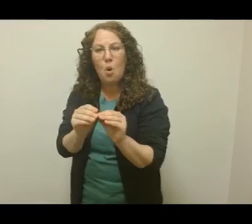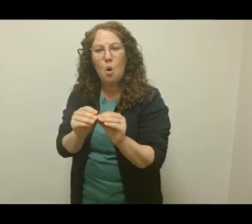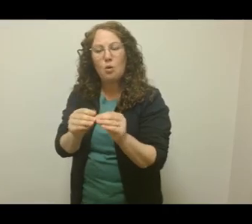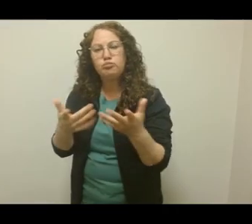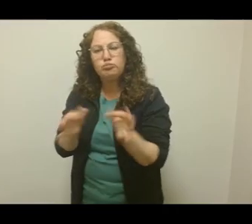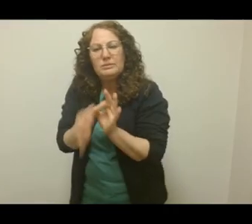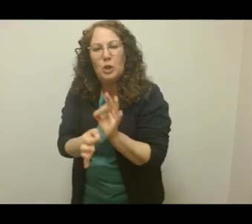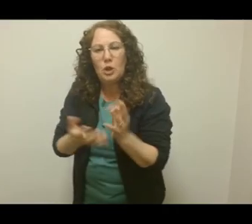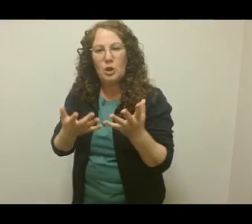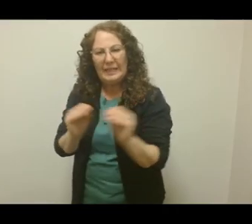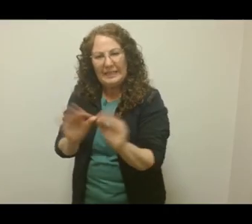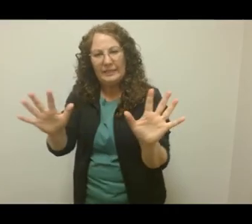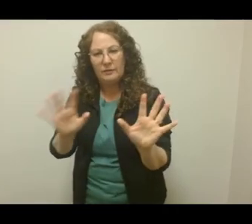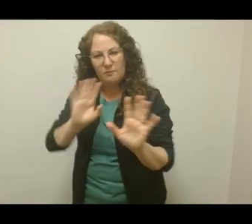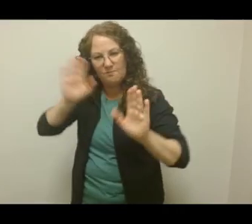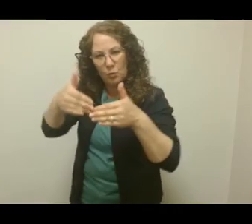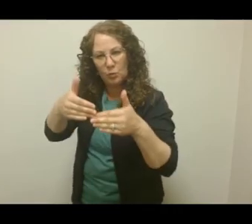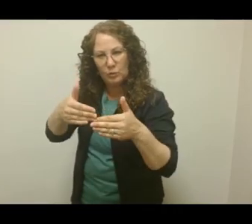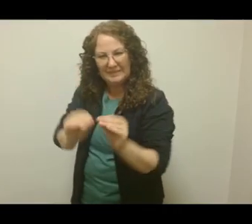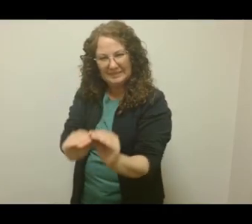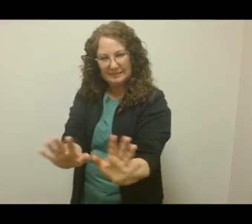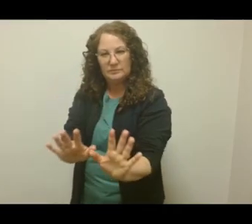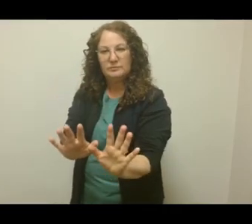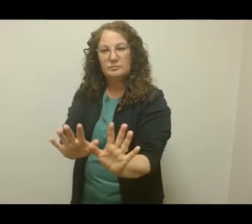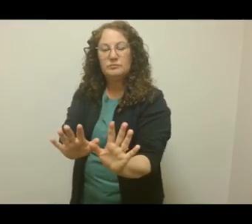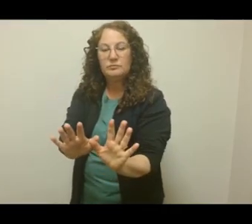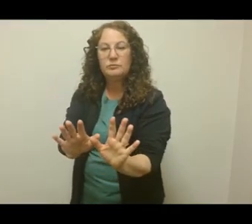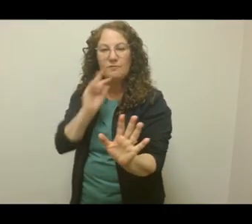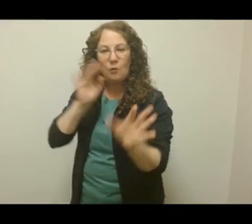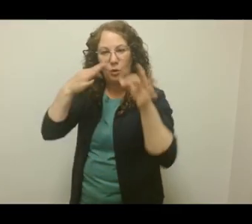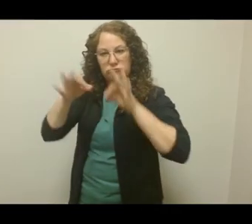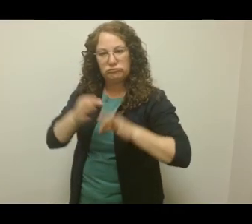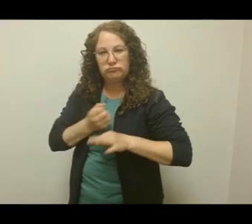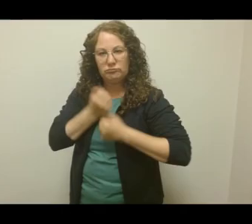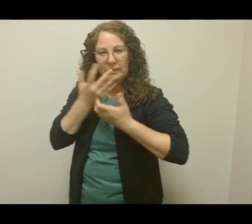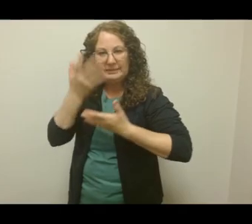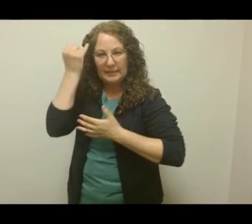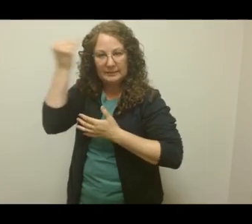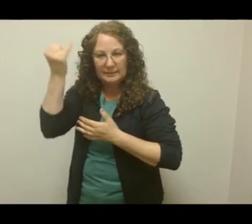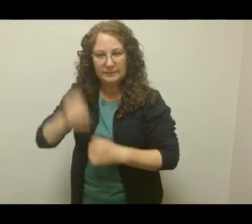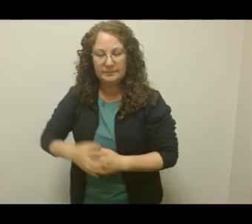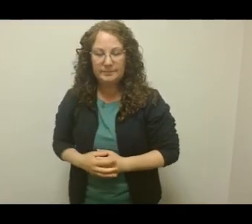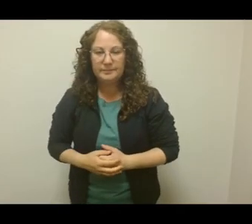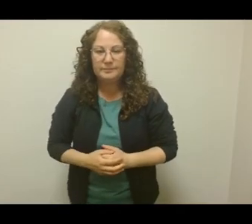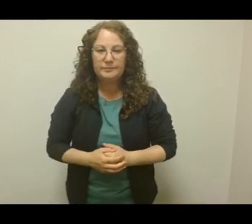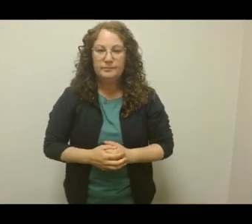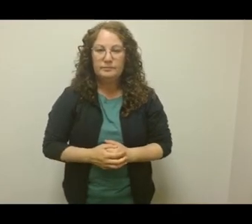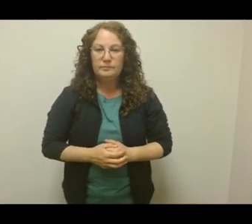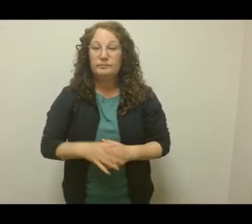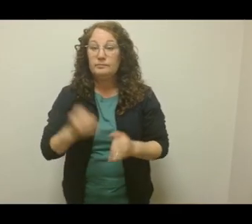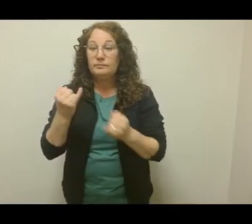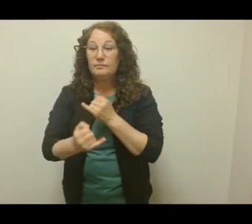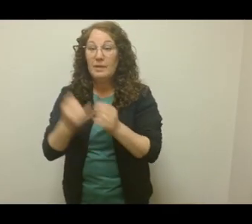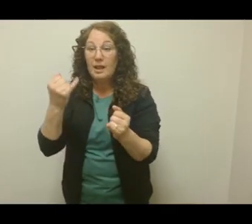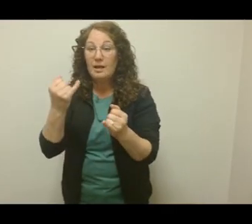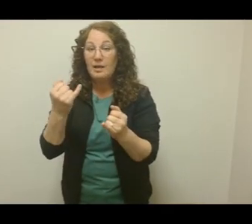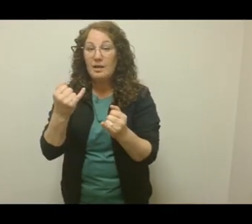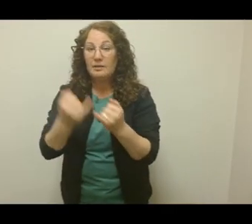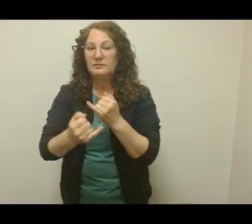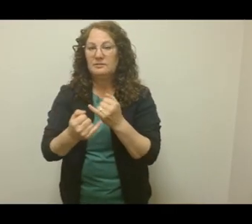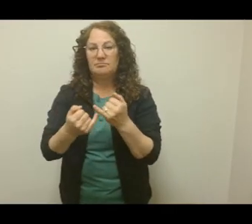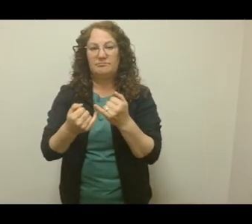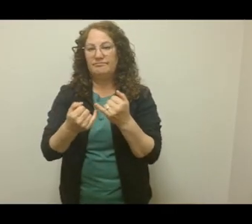concise and clear, focus on clarity to express the idea. And finally, the last sentence does the same